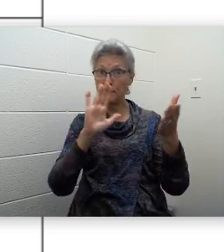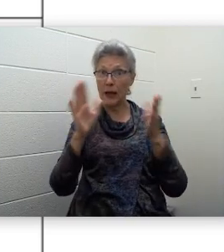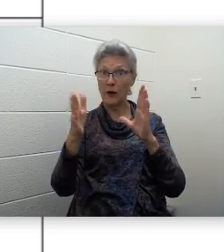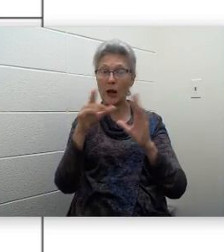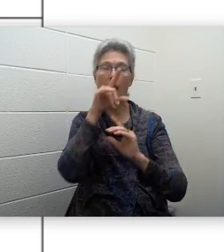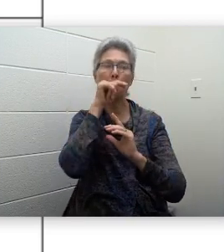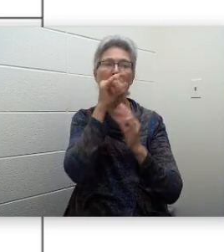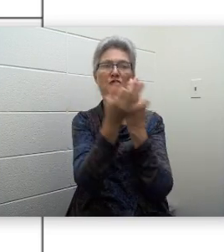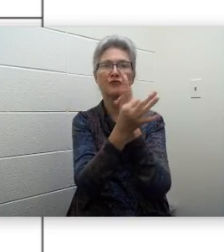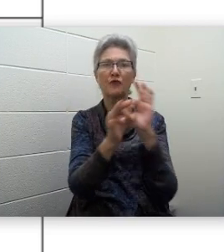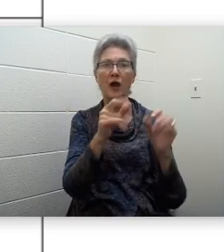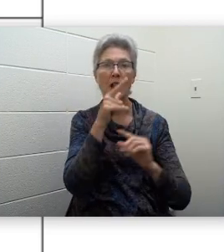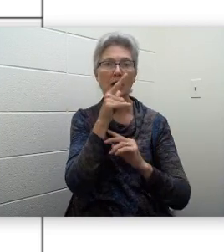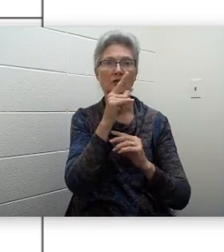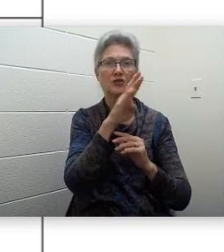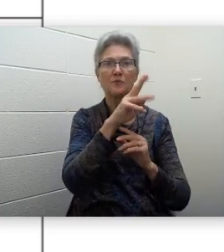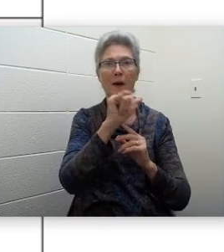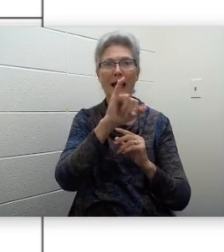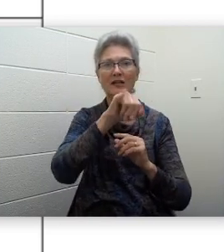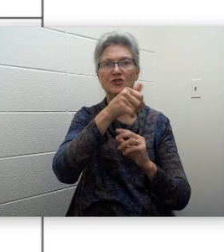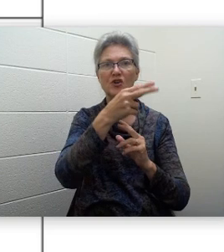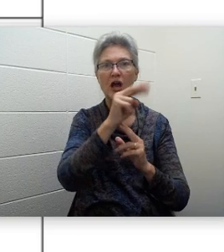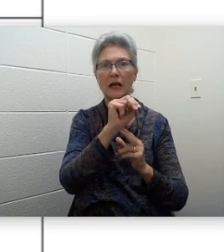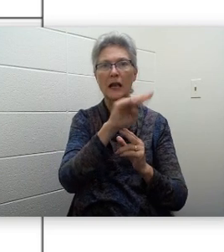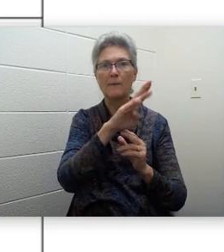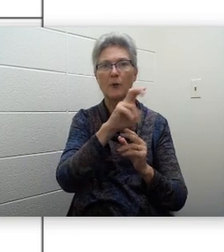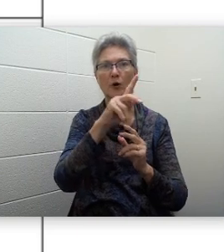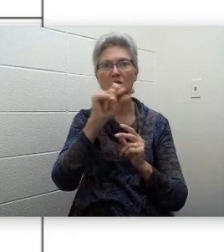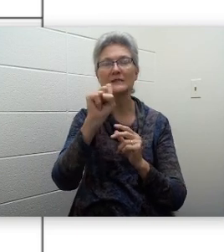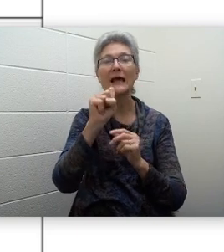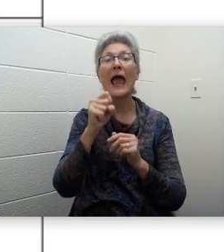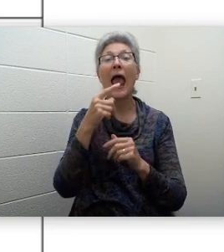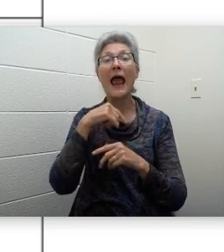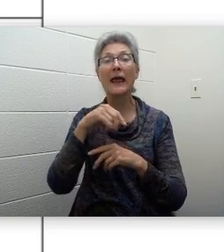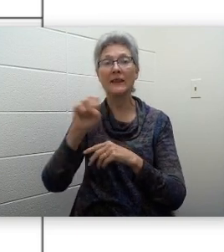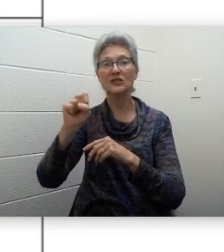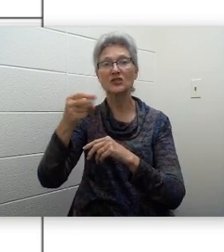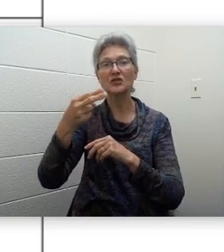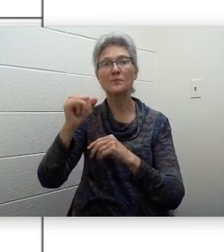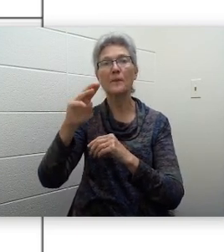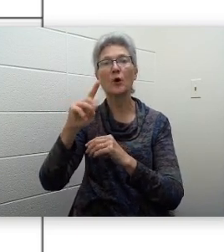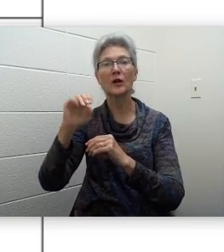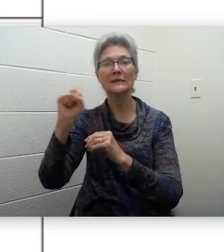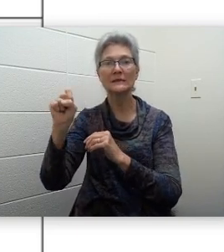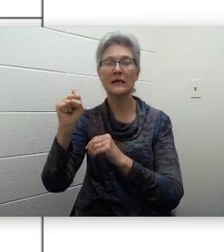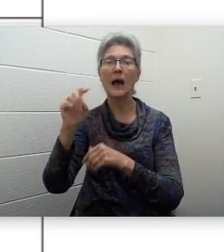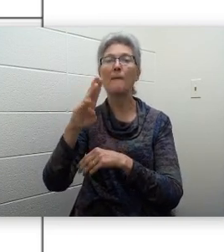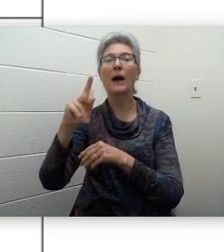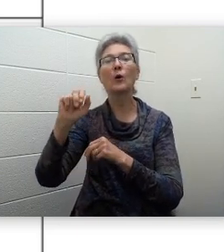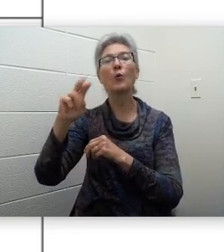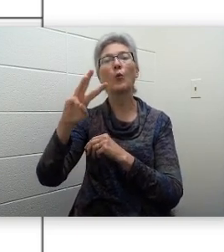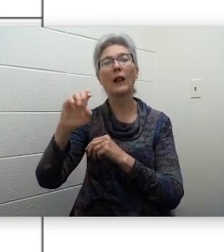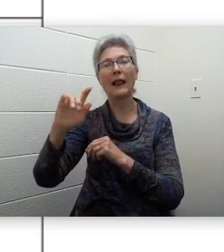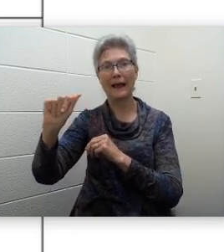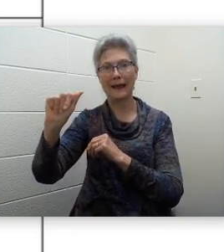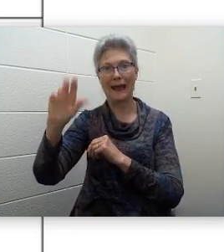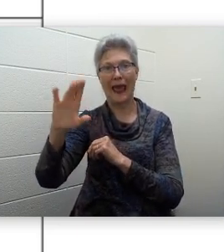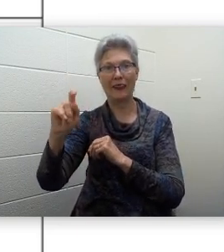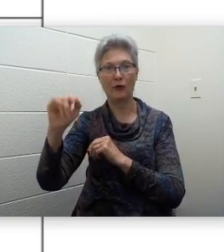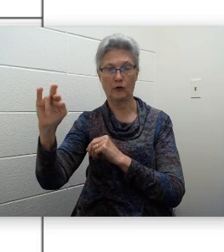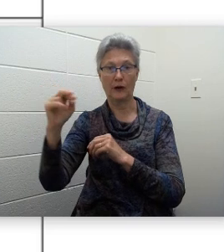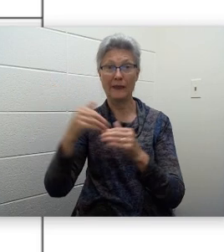Bird's Free Lunch by John Burroughs and The Shimerdas by Willa Cather. In the next slide, you will have an option